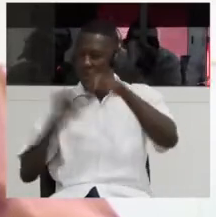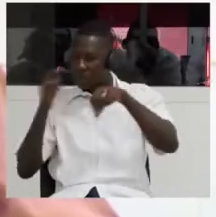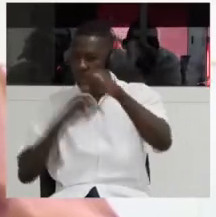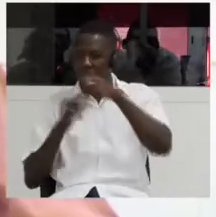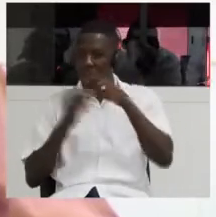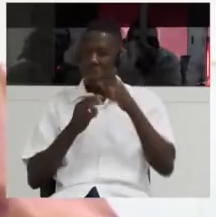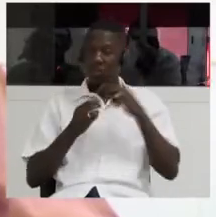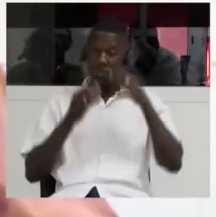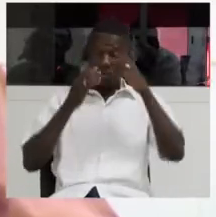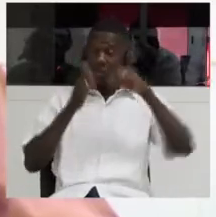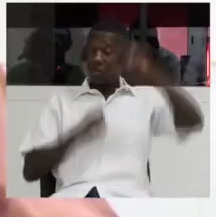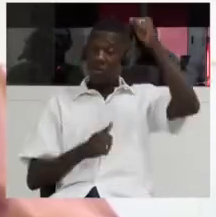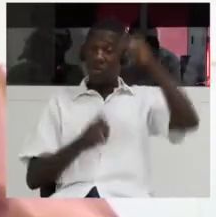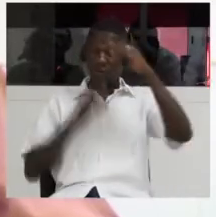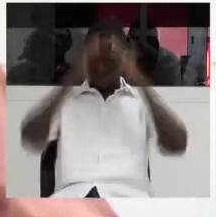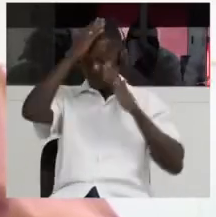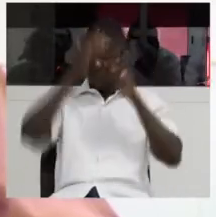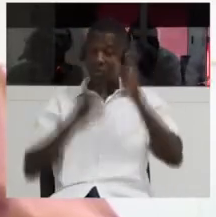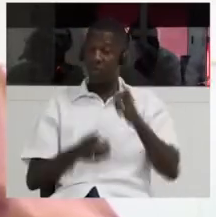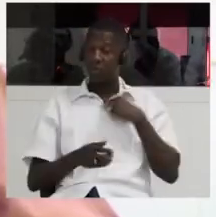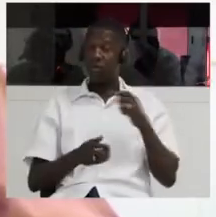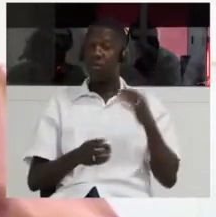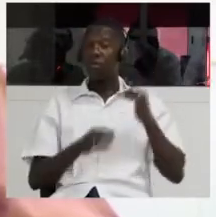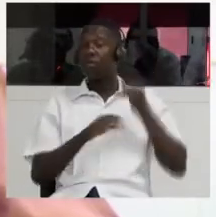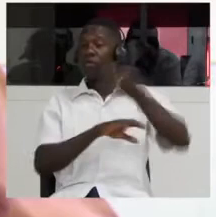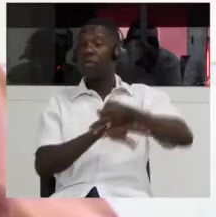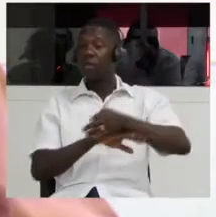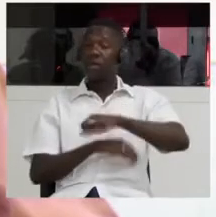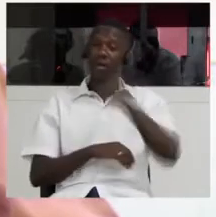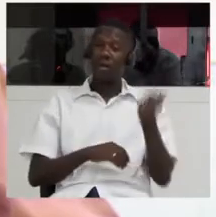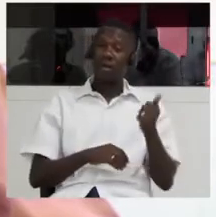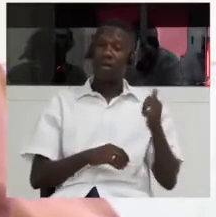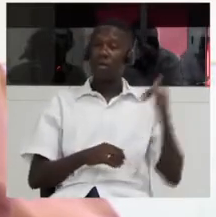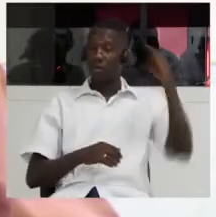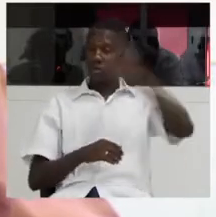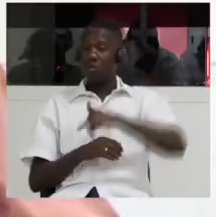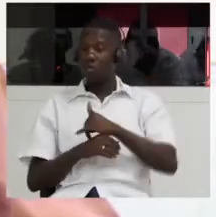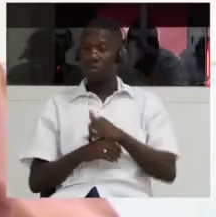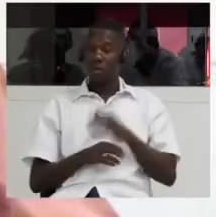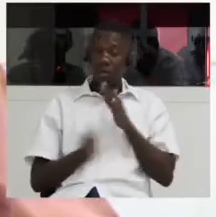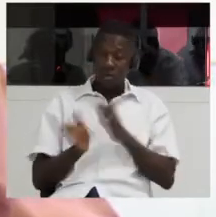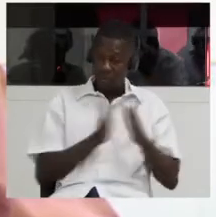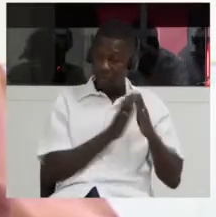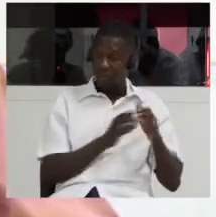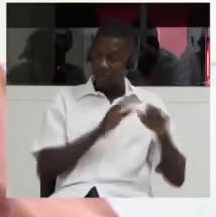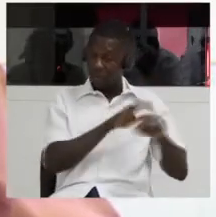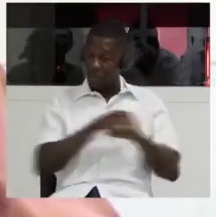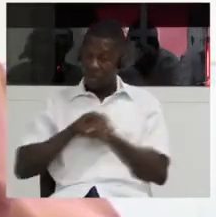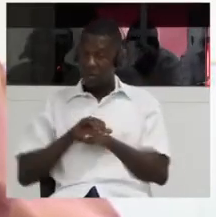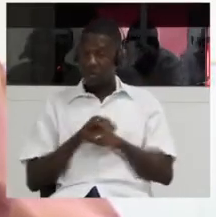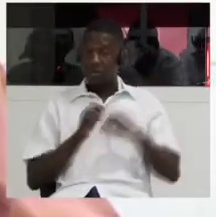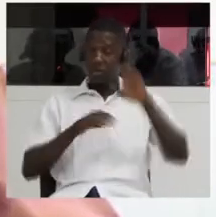officers from Fajara Barracks and Yundum are planning to counter the junta. How did you get that